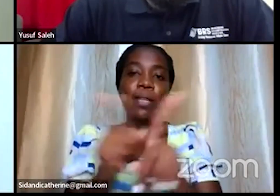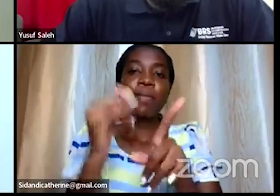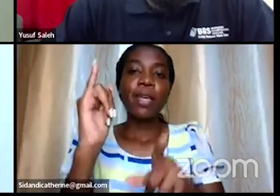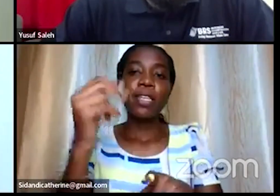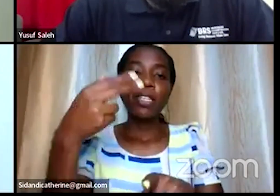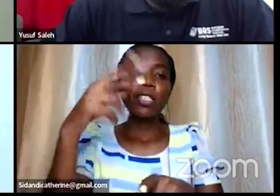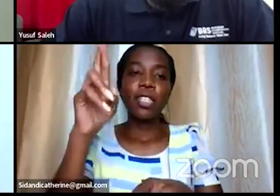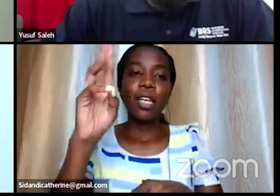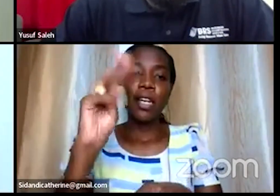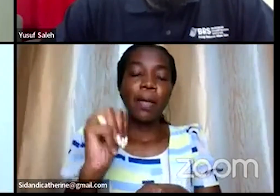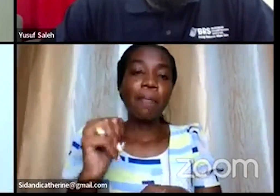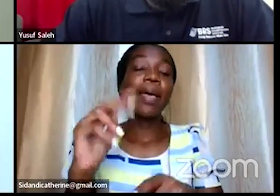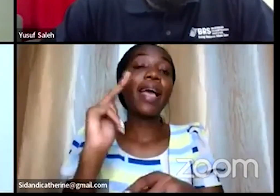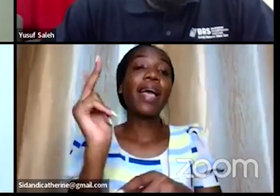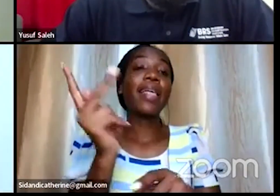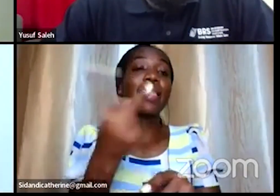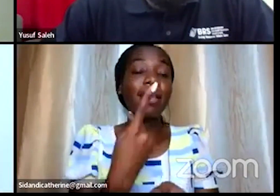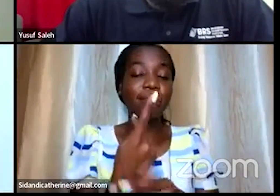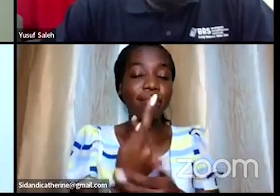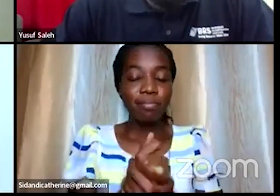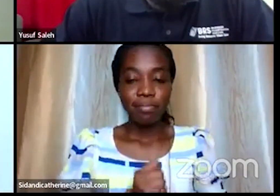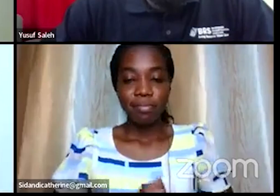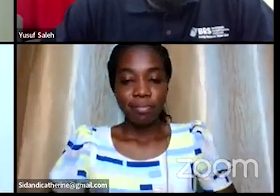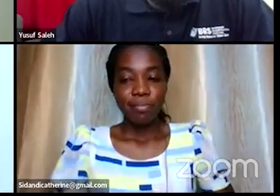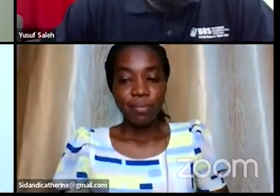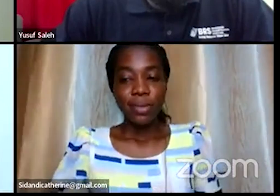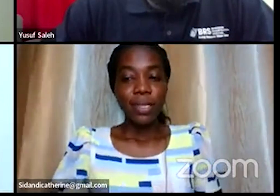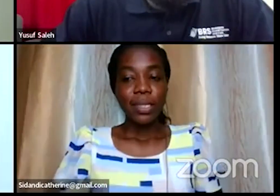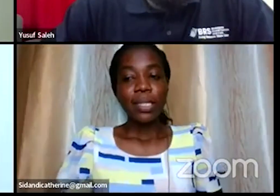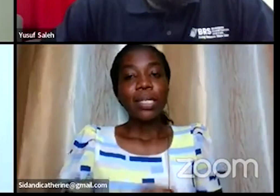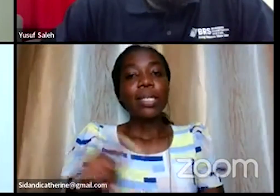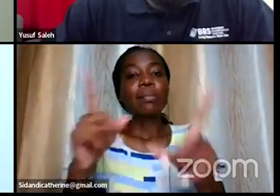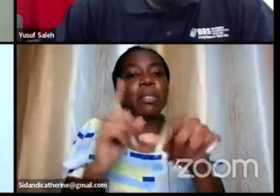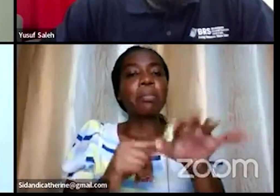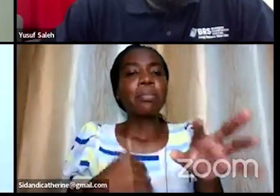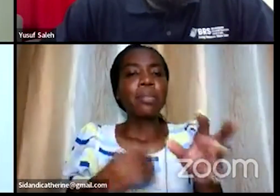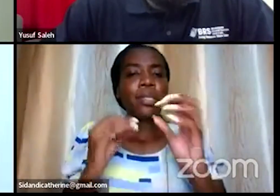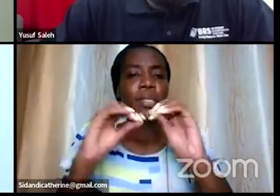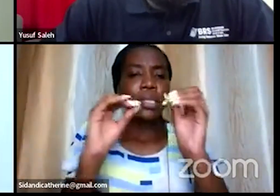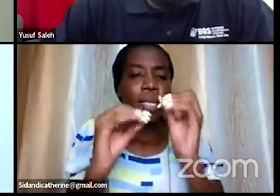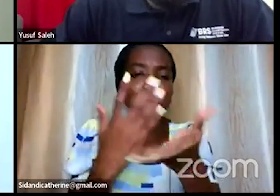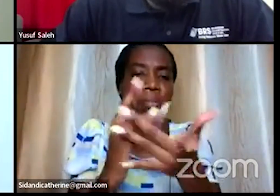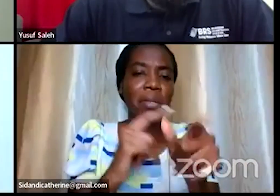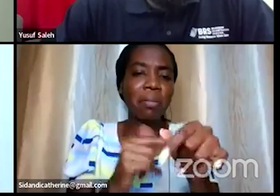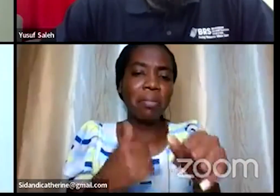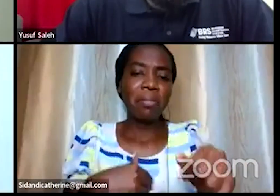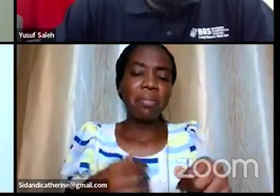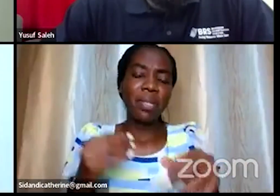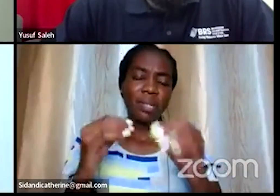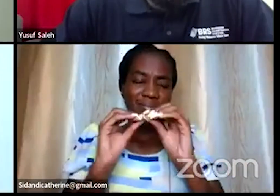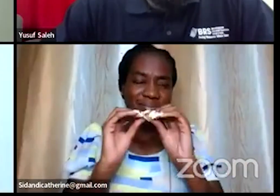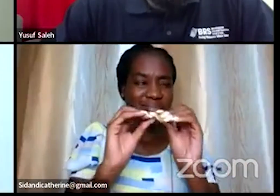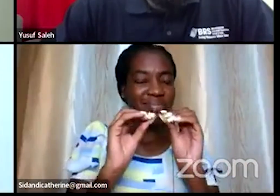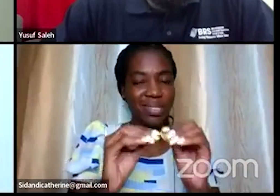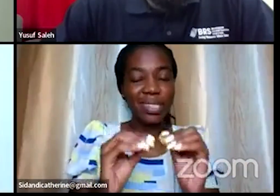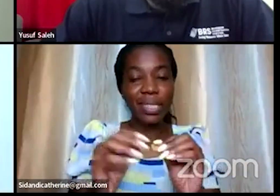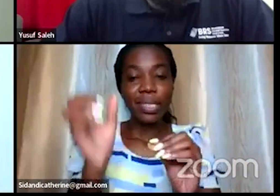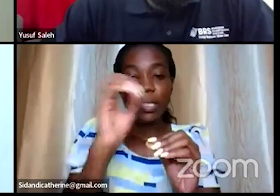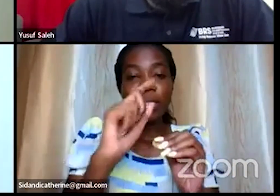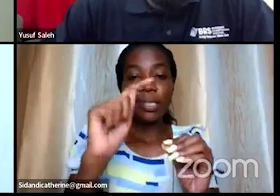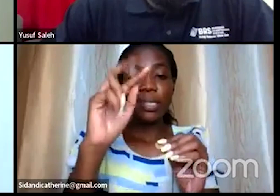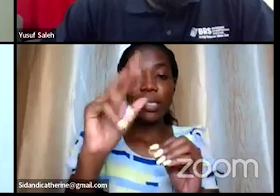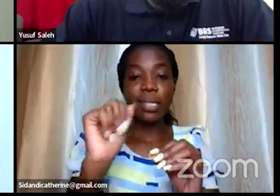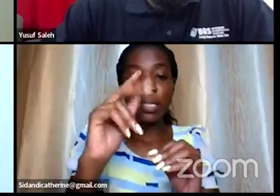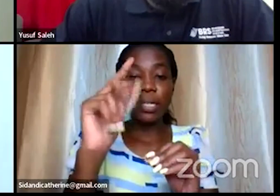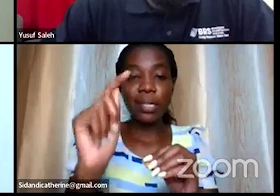an Institute of Human Resources Management. I also teach. Some of my time I spend teaching at the University of Strathmore, which those